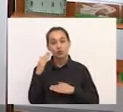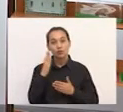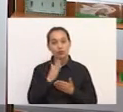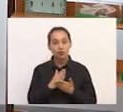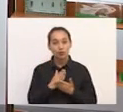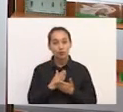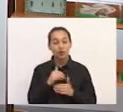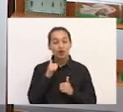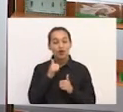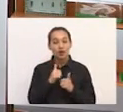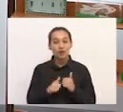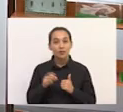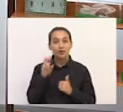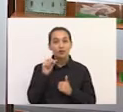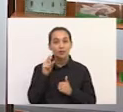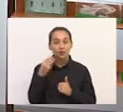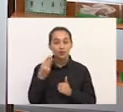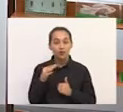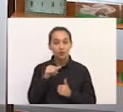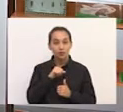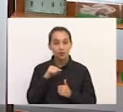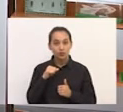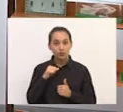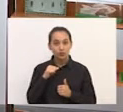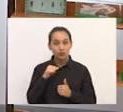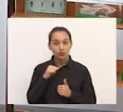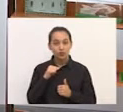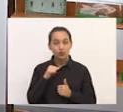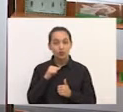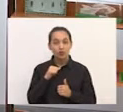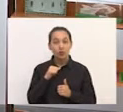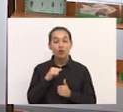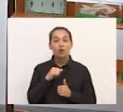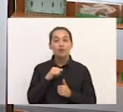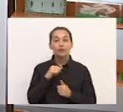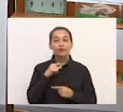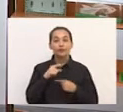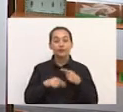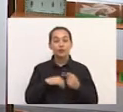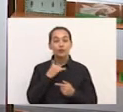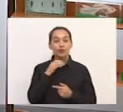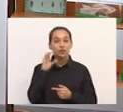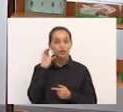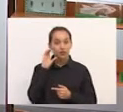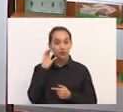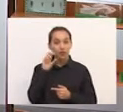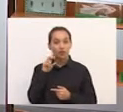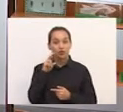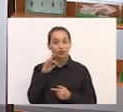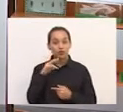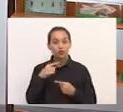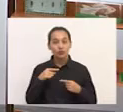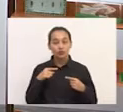Demak, har bir baxshi o'zining ota-bobosidan eshitgan doston variantini kuylaydi va unga